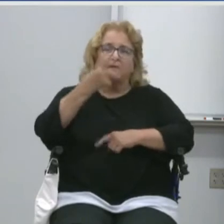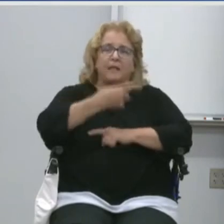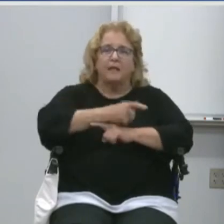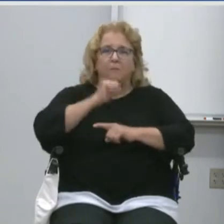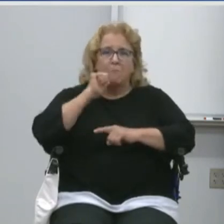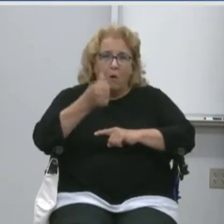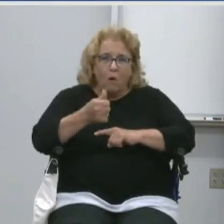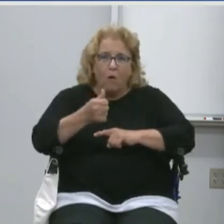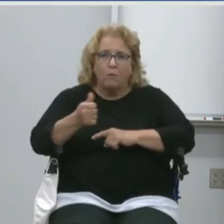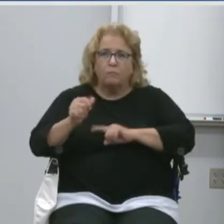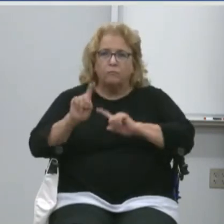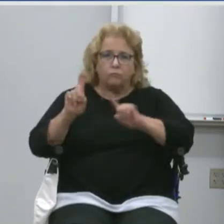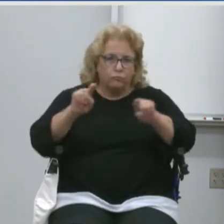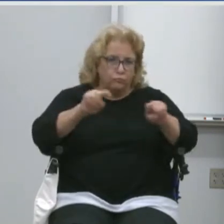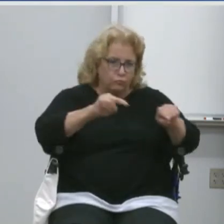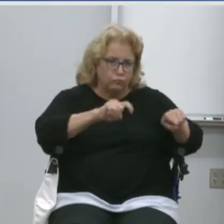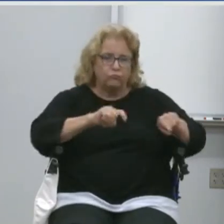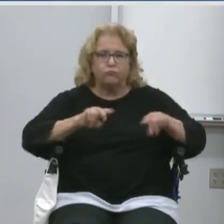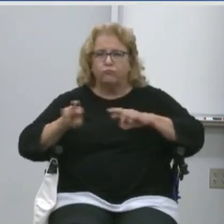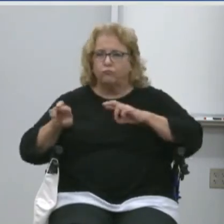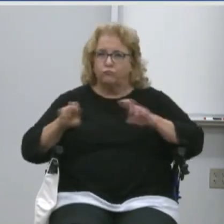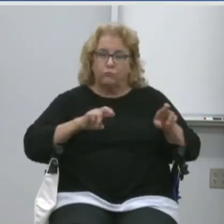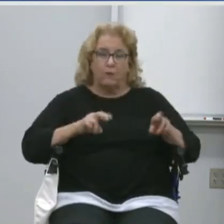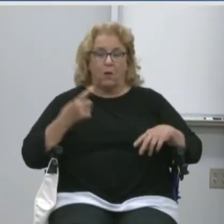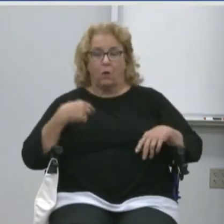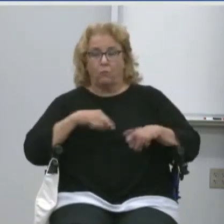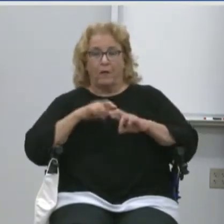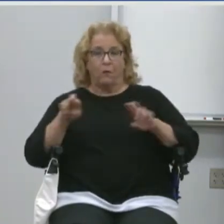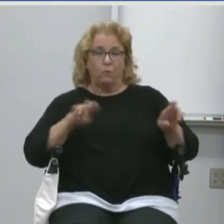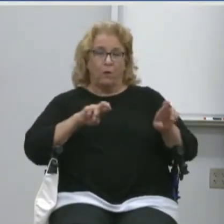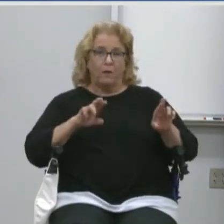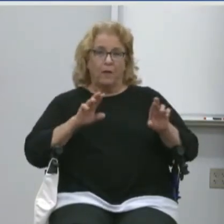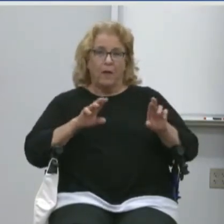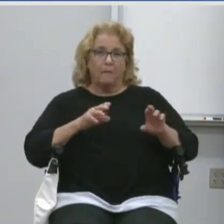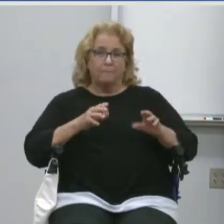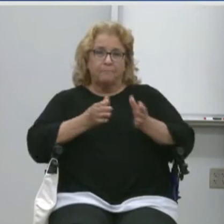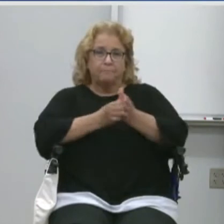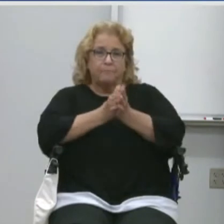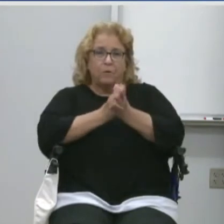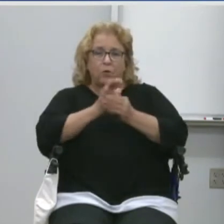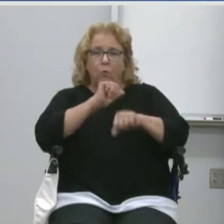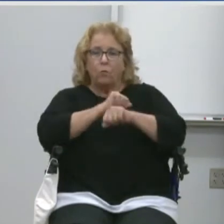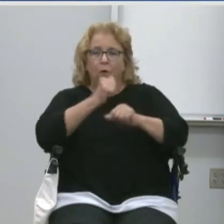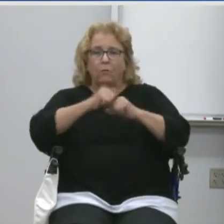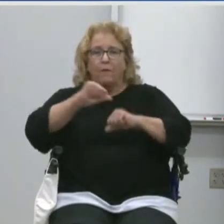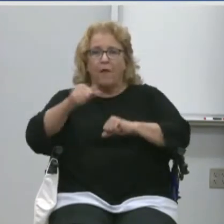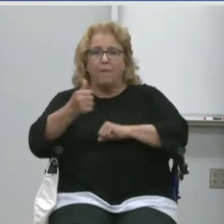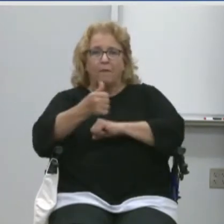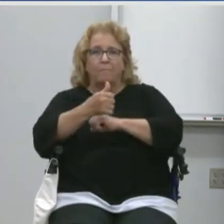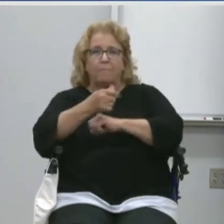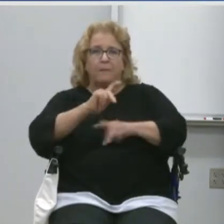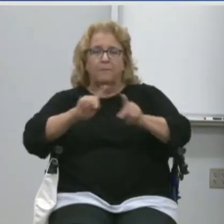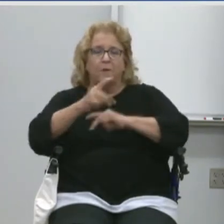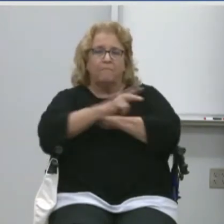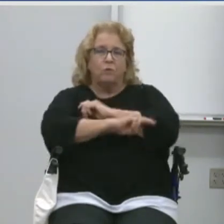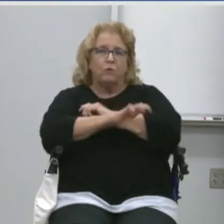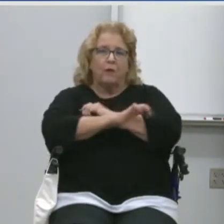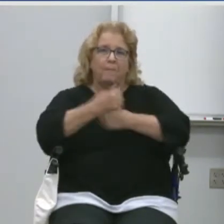to get those things done. So we're ready, and we're looking forward to working with all the other entities in Volusia County to make sure everybody gets through this